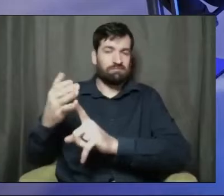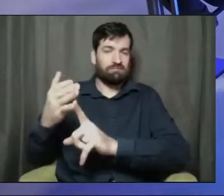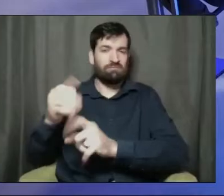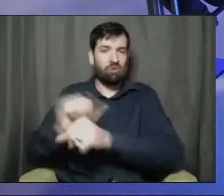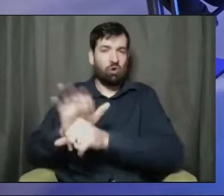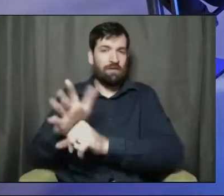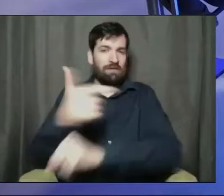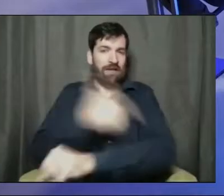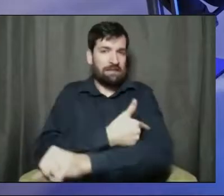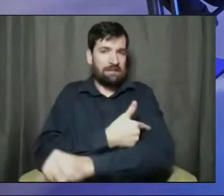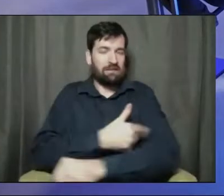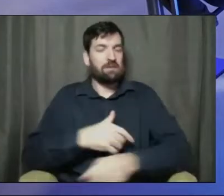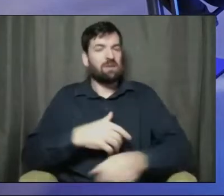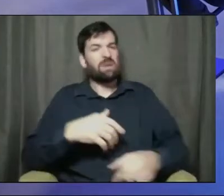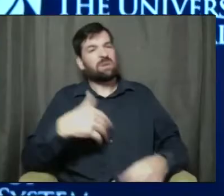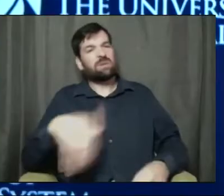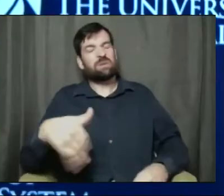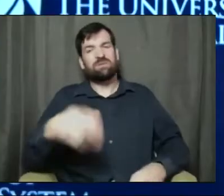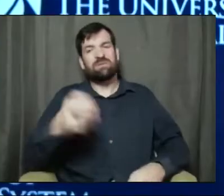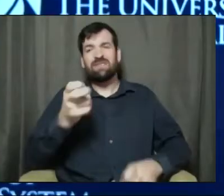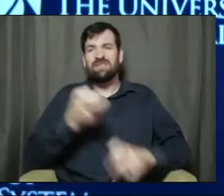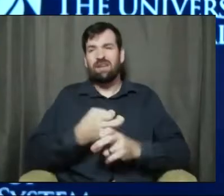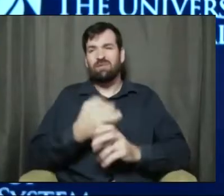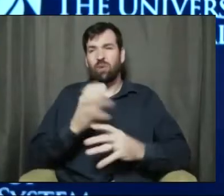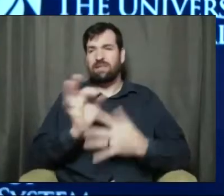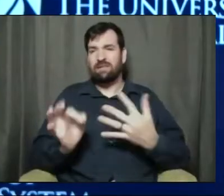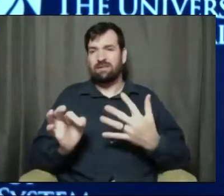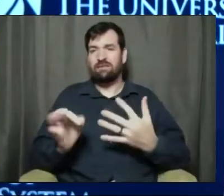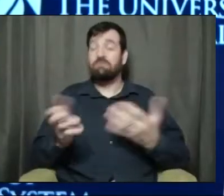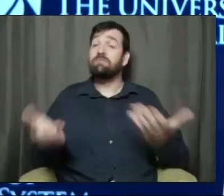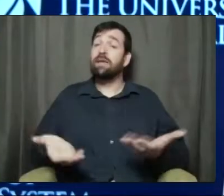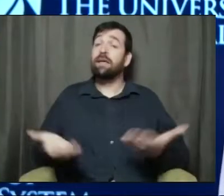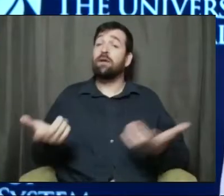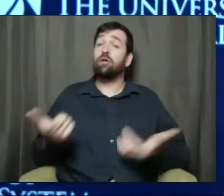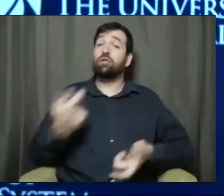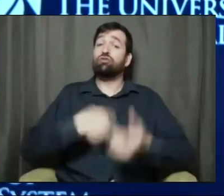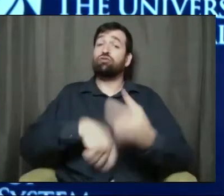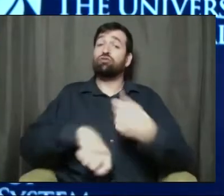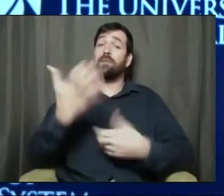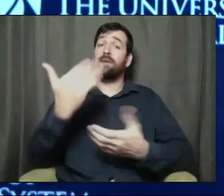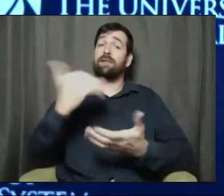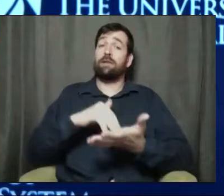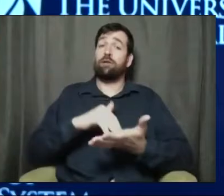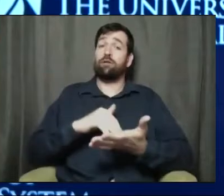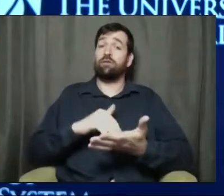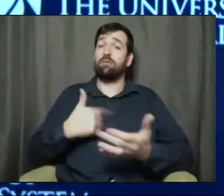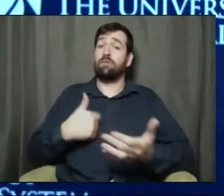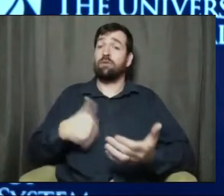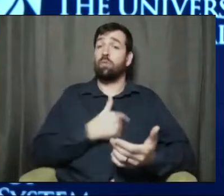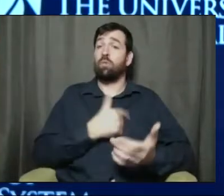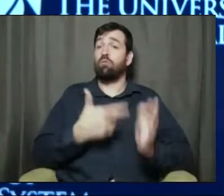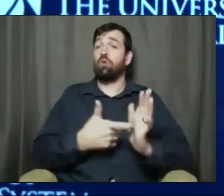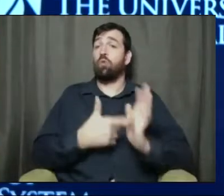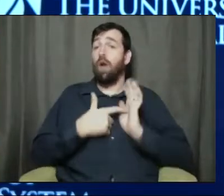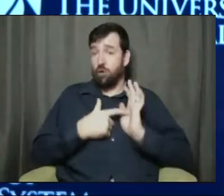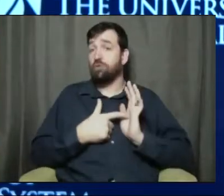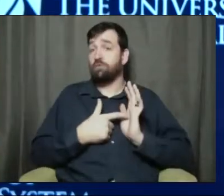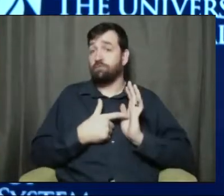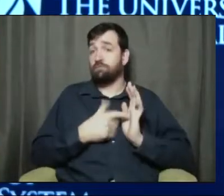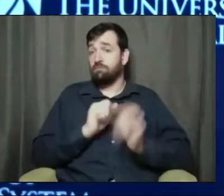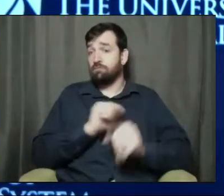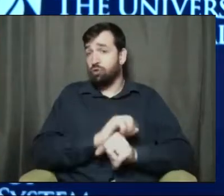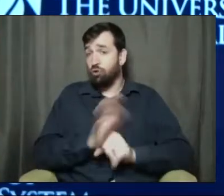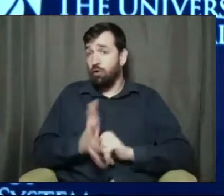Those are difficult choices. Here at our transplant center, we require a COVID vaccine before